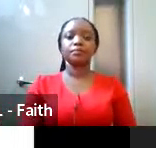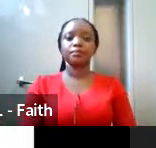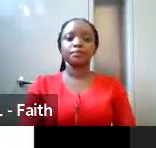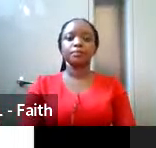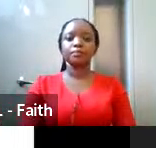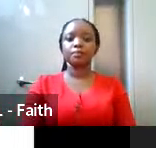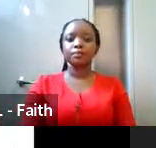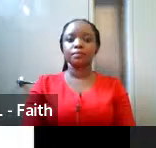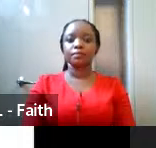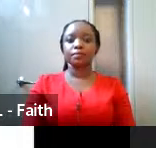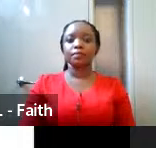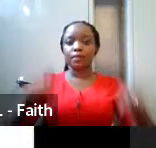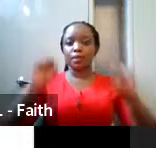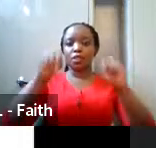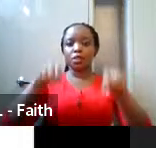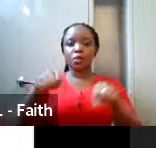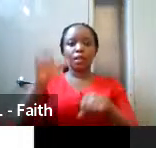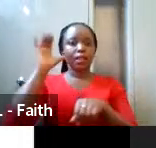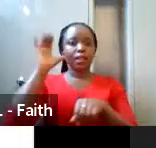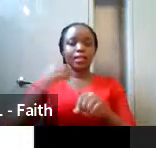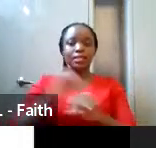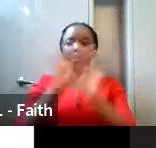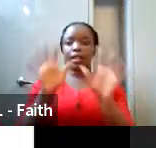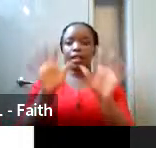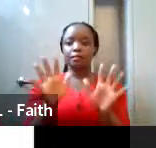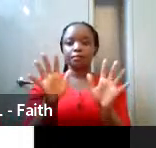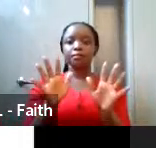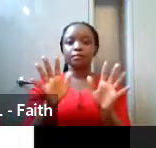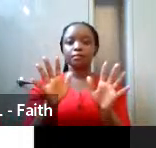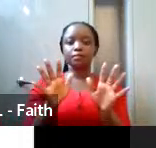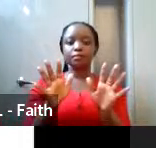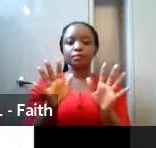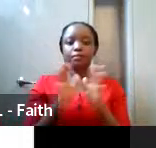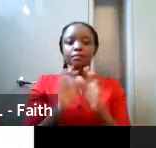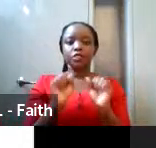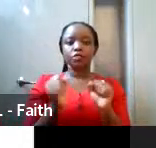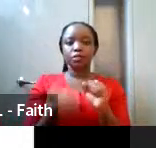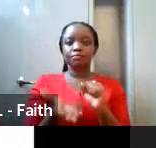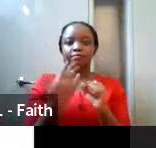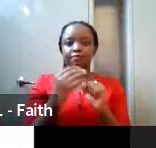Can you get us, Magnum Engineers Limited? You have been unmuted.